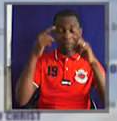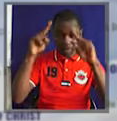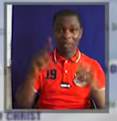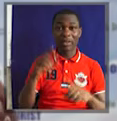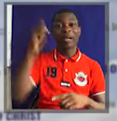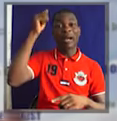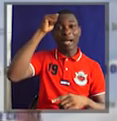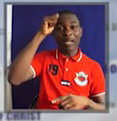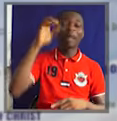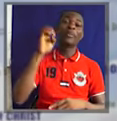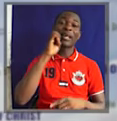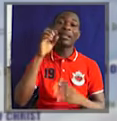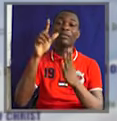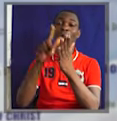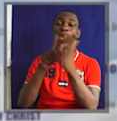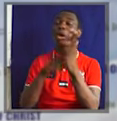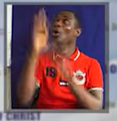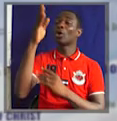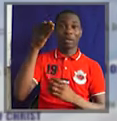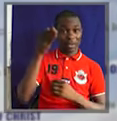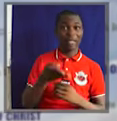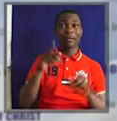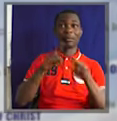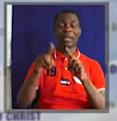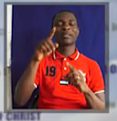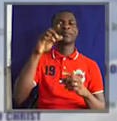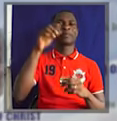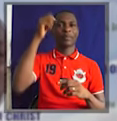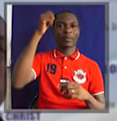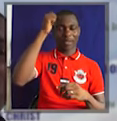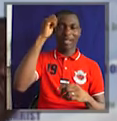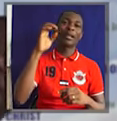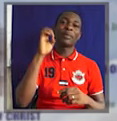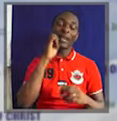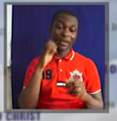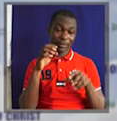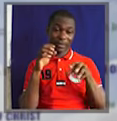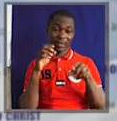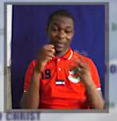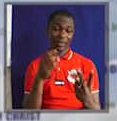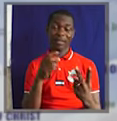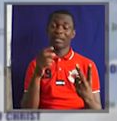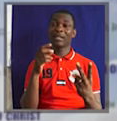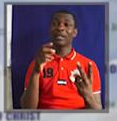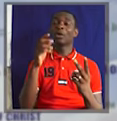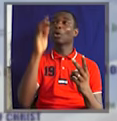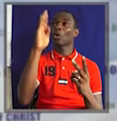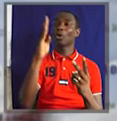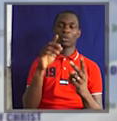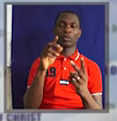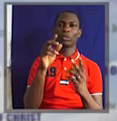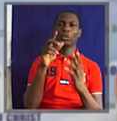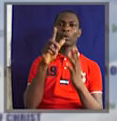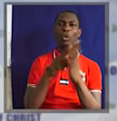So Onyankopon ema Adam ene ne yire no emra na Adam ene ne yire antumi ani sa Onyankopon emra no so na ekofa